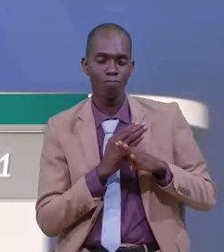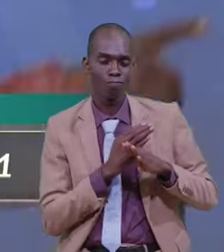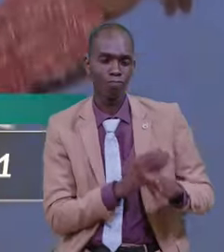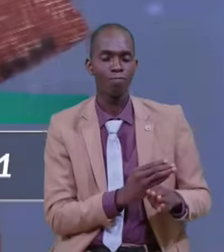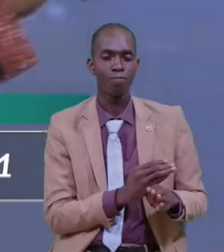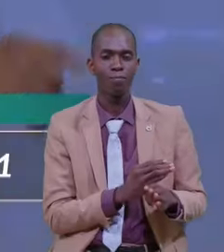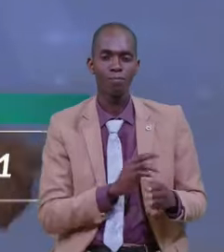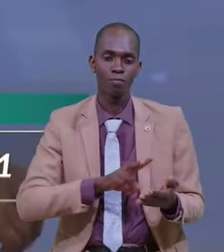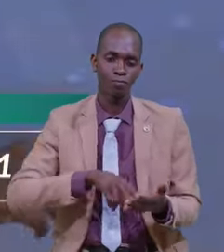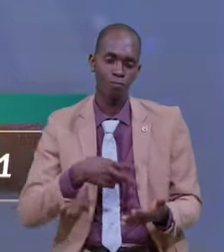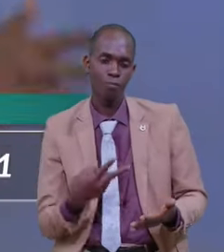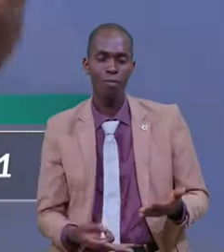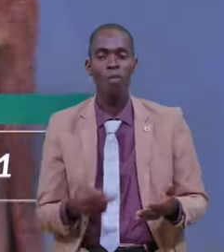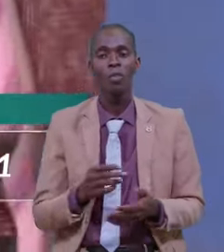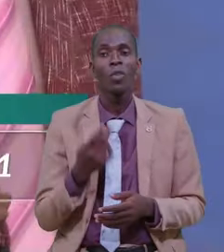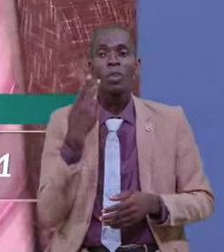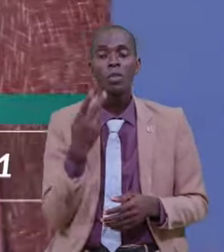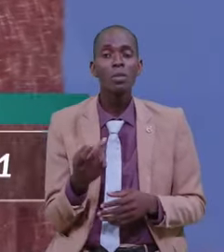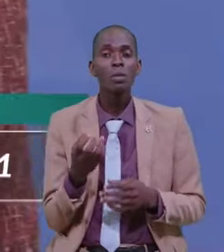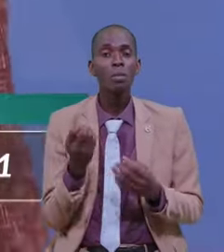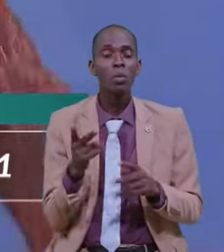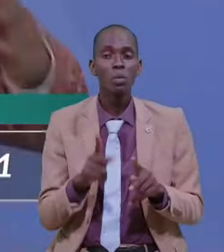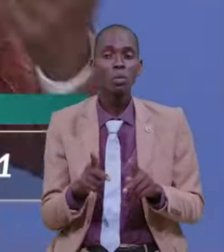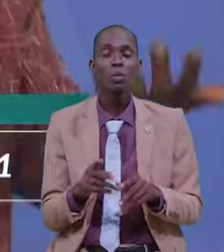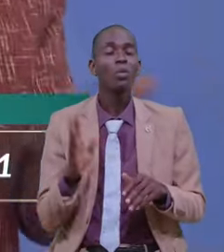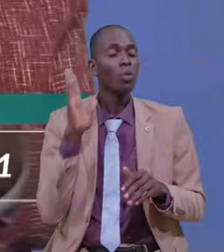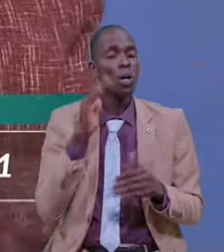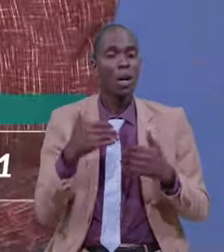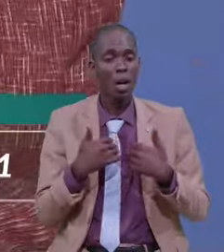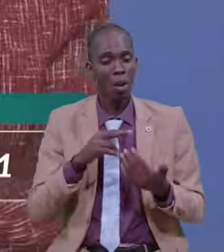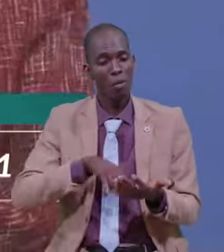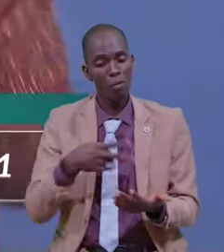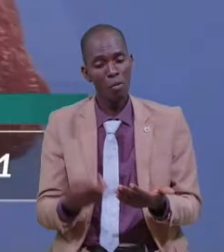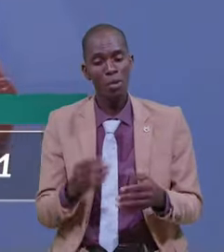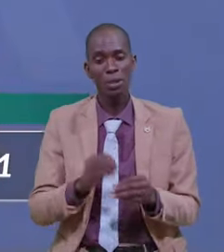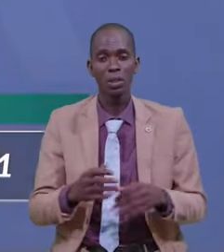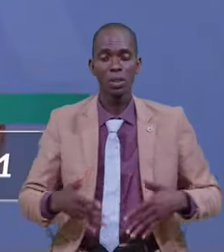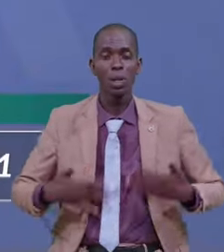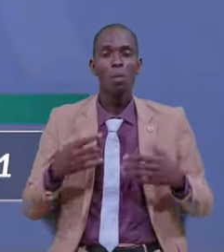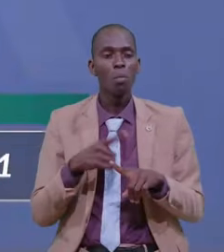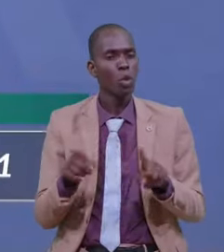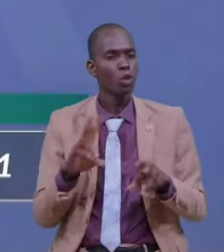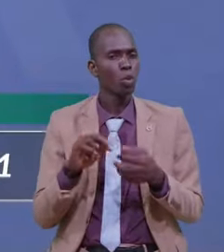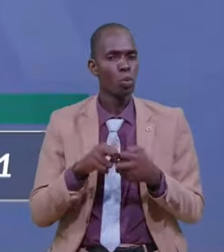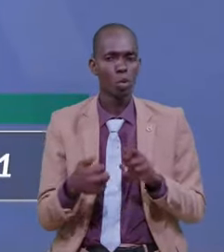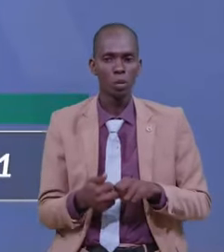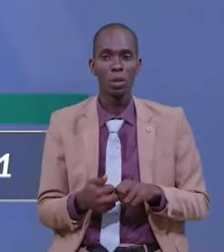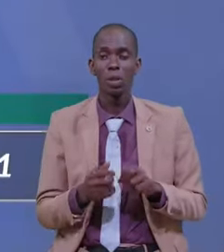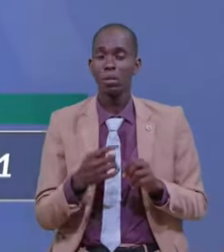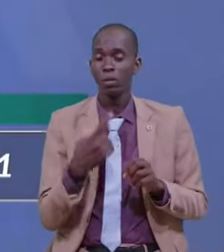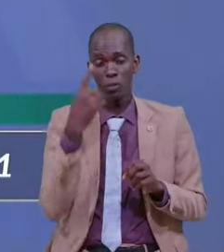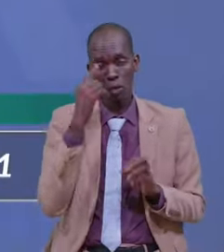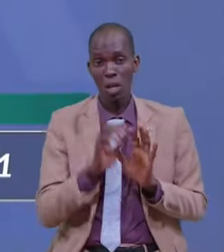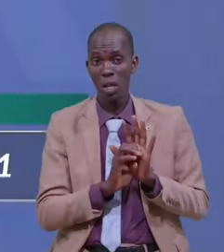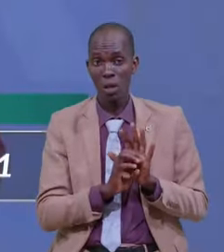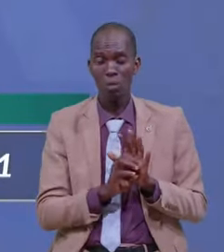setbacks. You see, there are people, there have been setbacks in life, but no problem. Say, for example, I wanted to